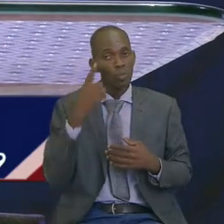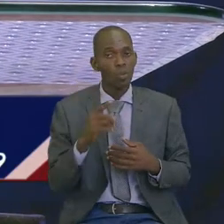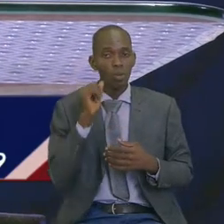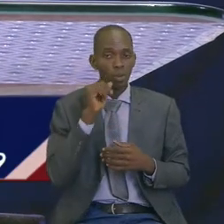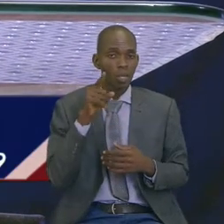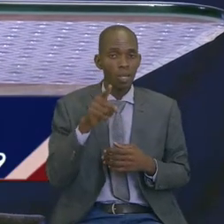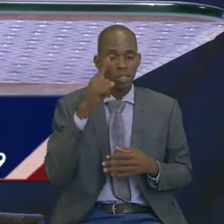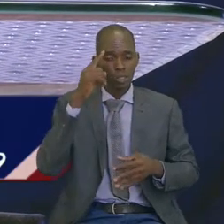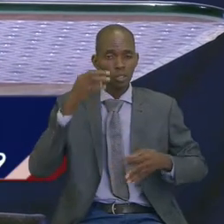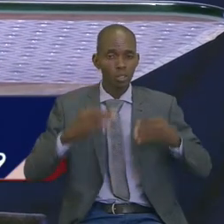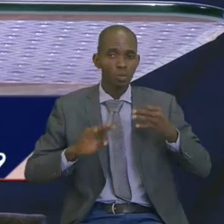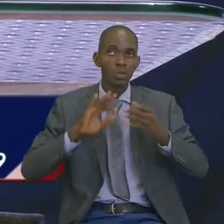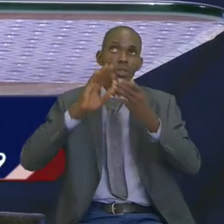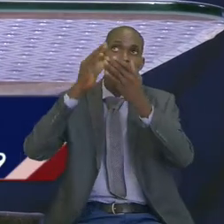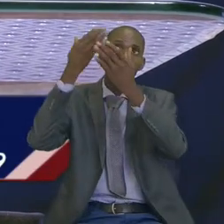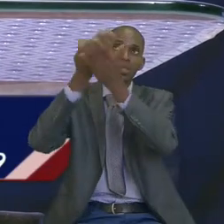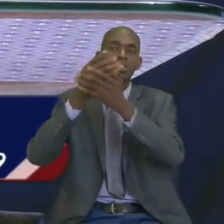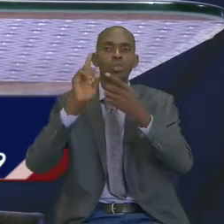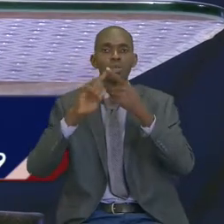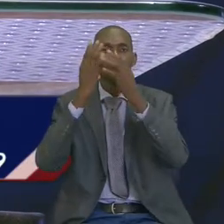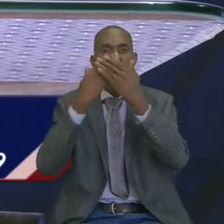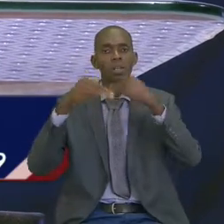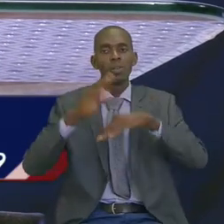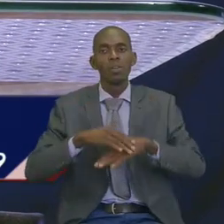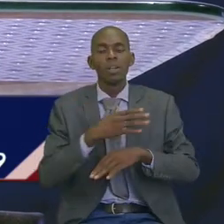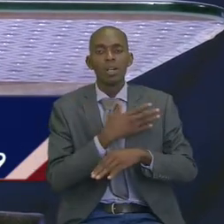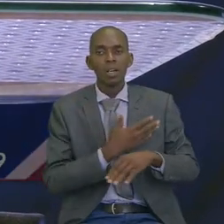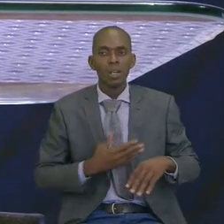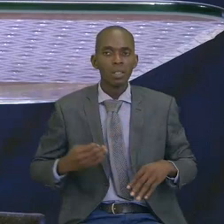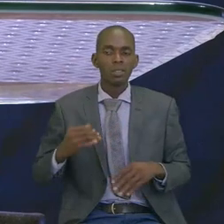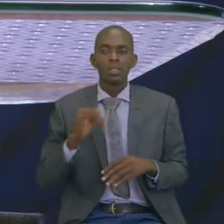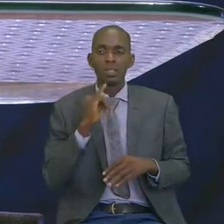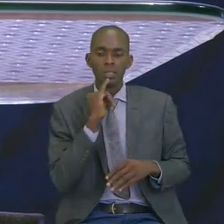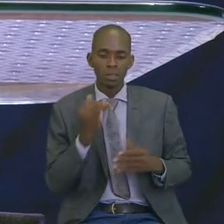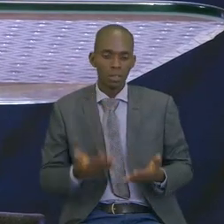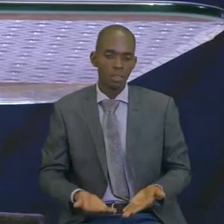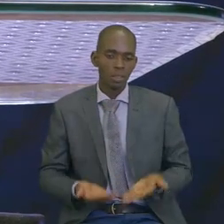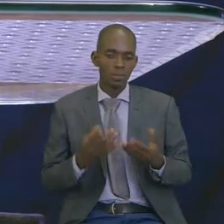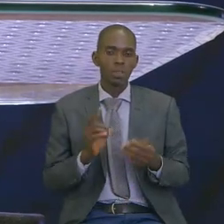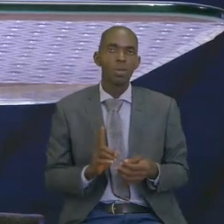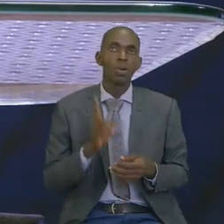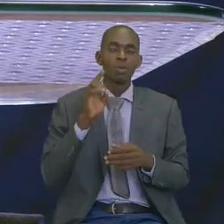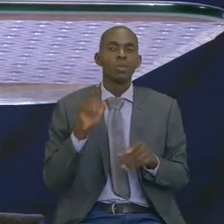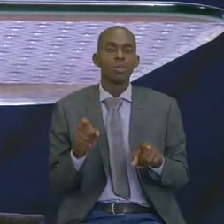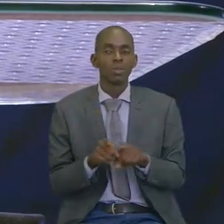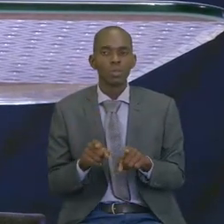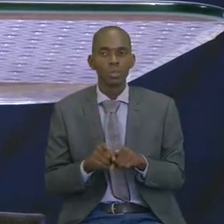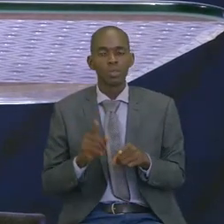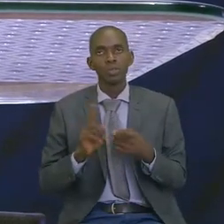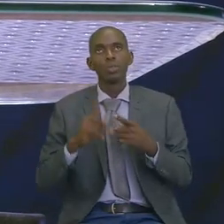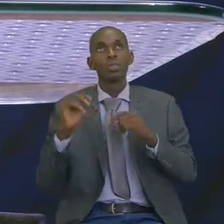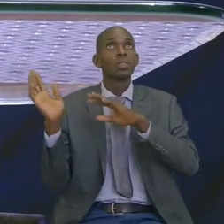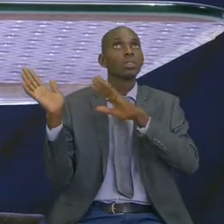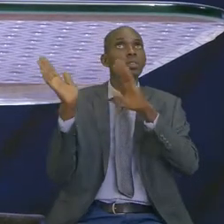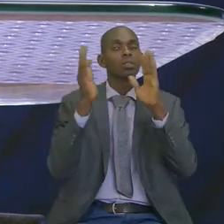judgment reaches unto heaven and is lifted up even to the